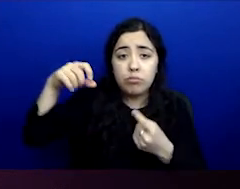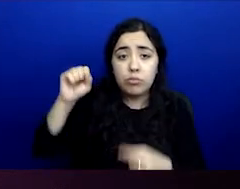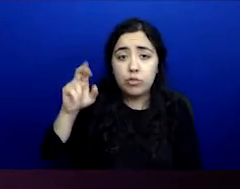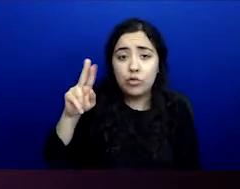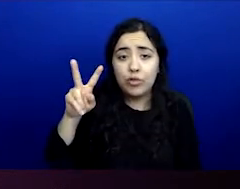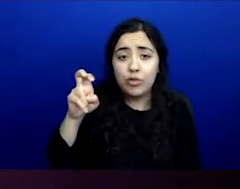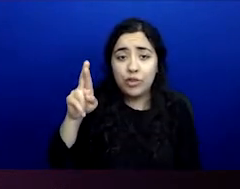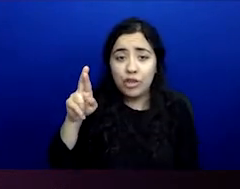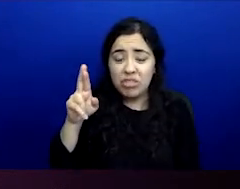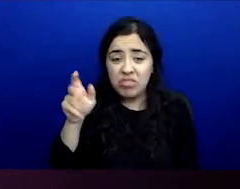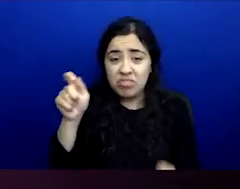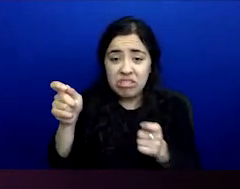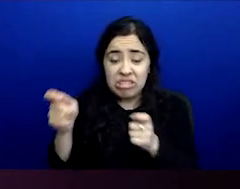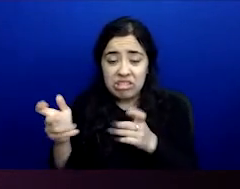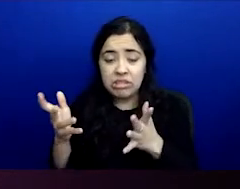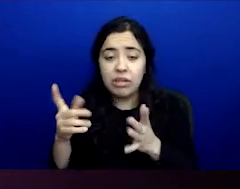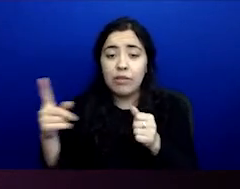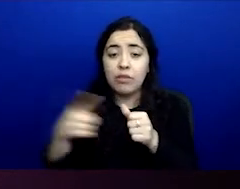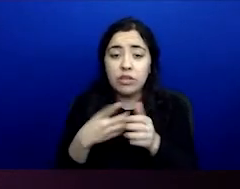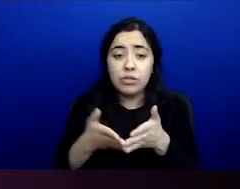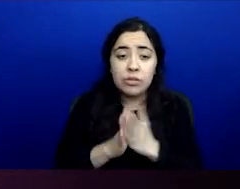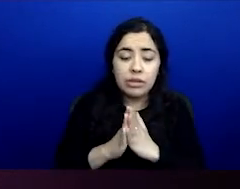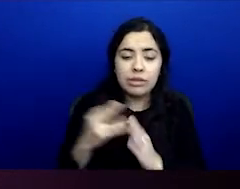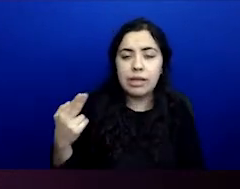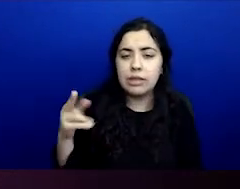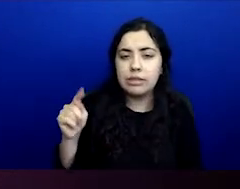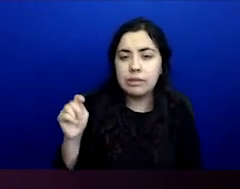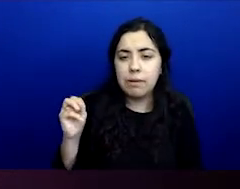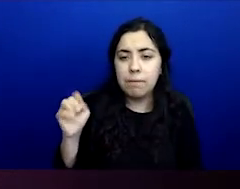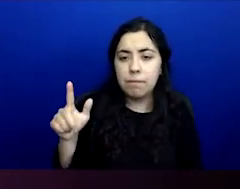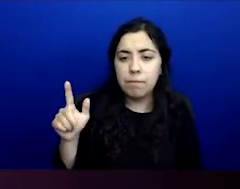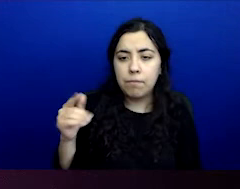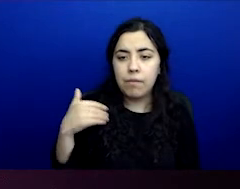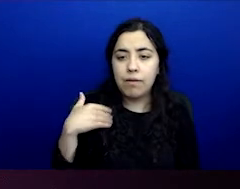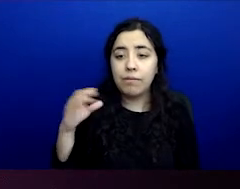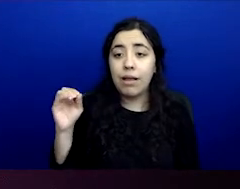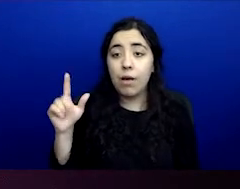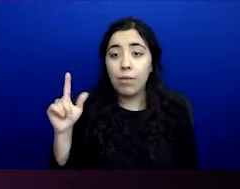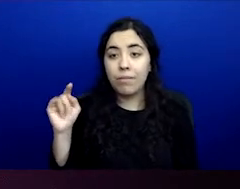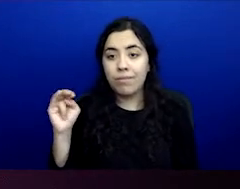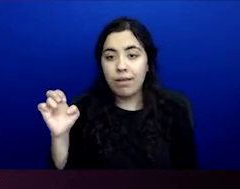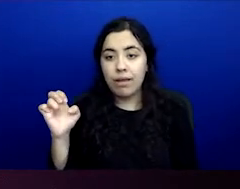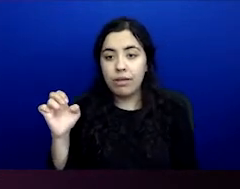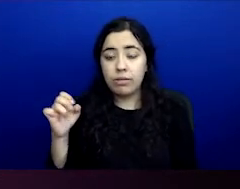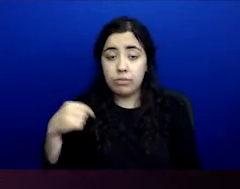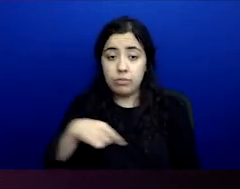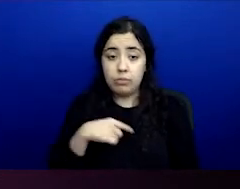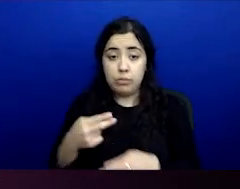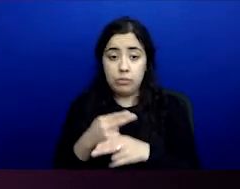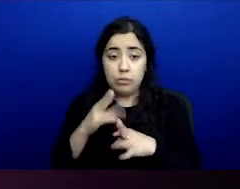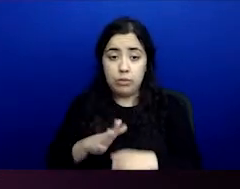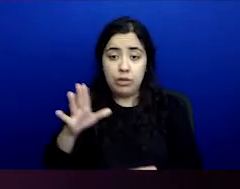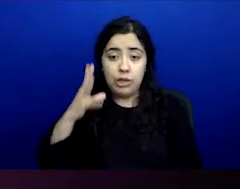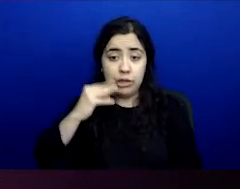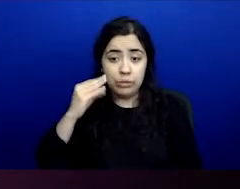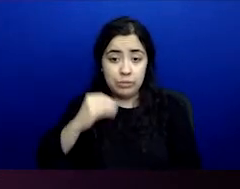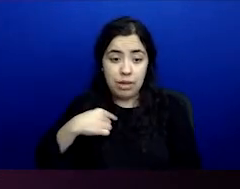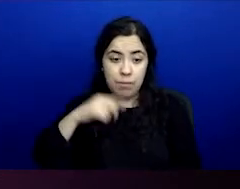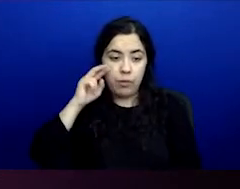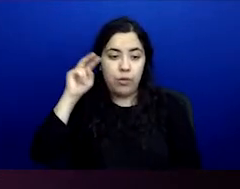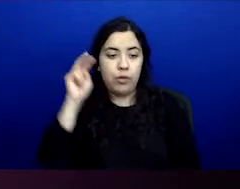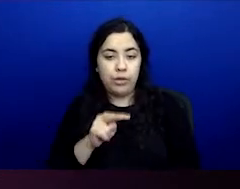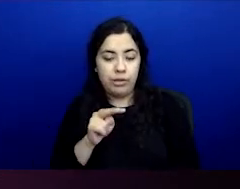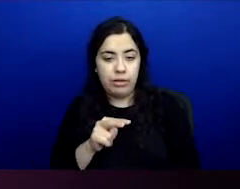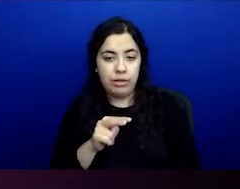first request to kind of get some HTML, see, I just have this outline here. As a user, the user experience is I'm looking